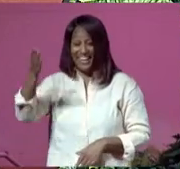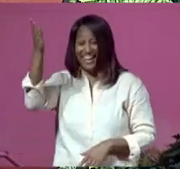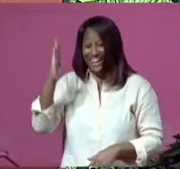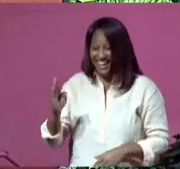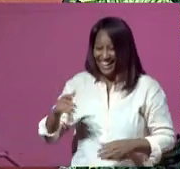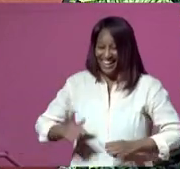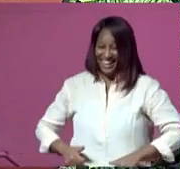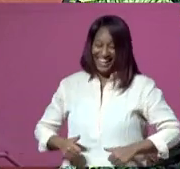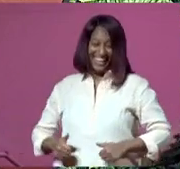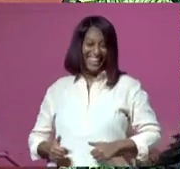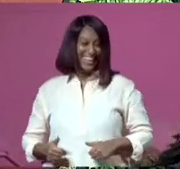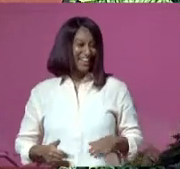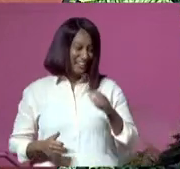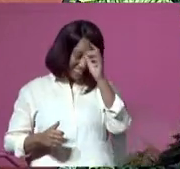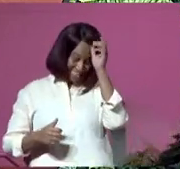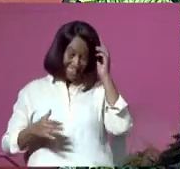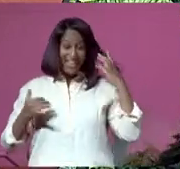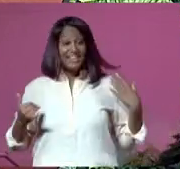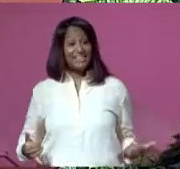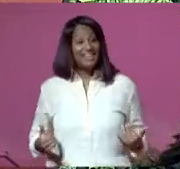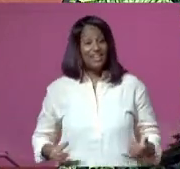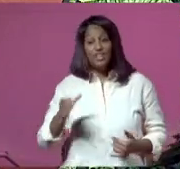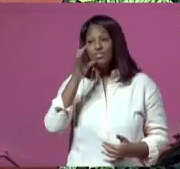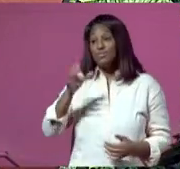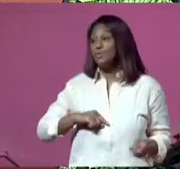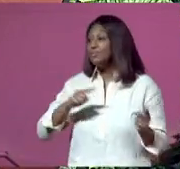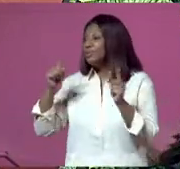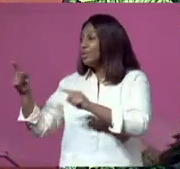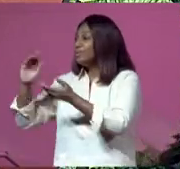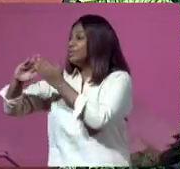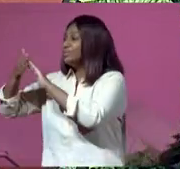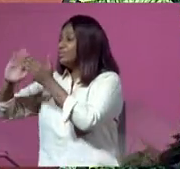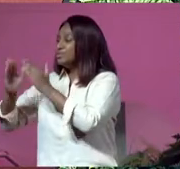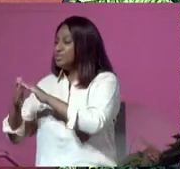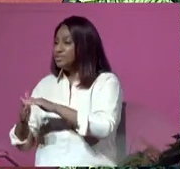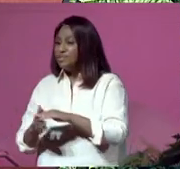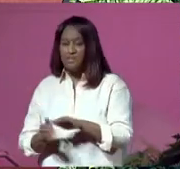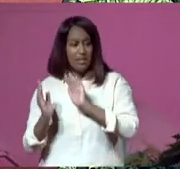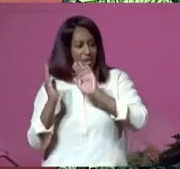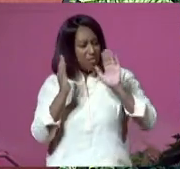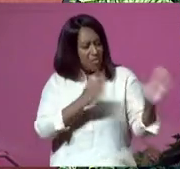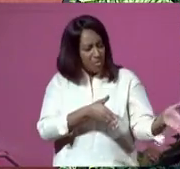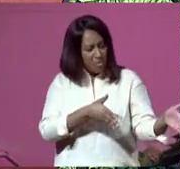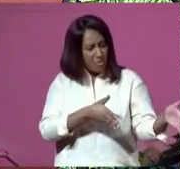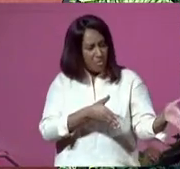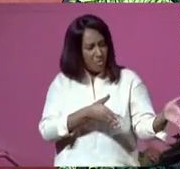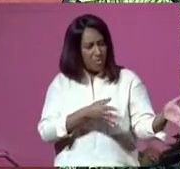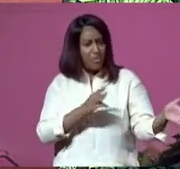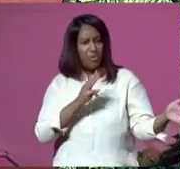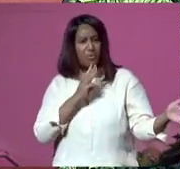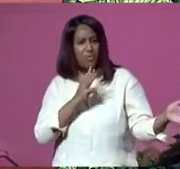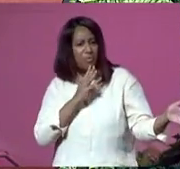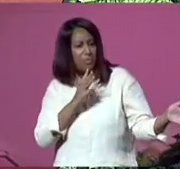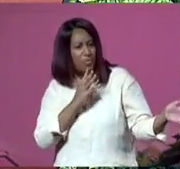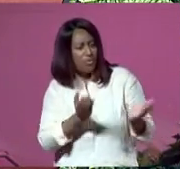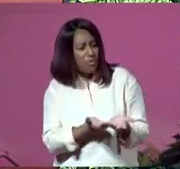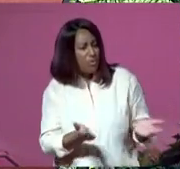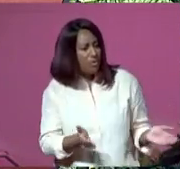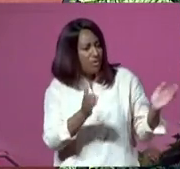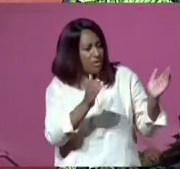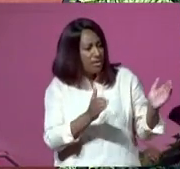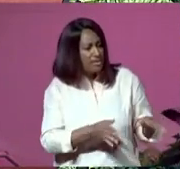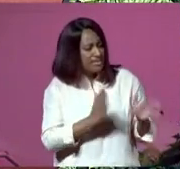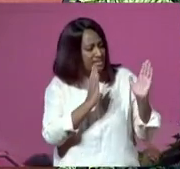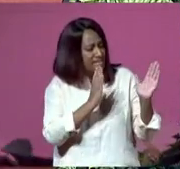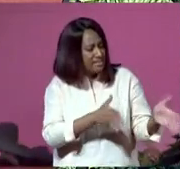her water jar, the woman went back to the town. Leaving her water jar, leaving her water jar,